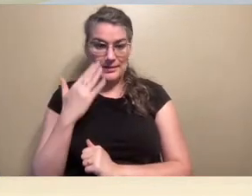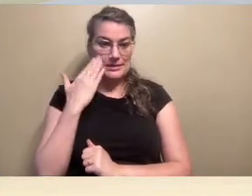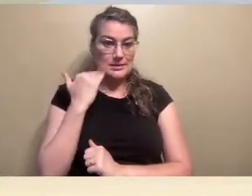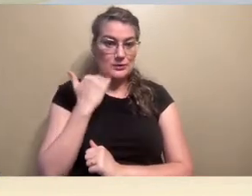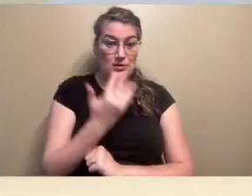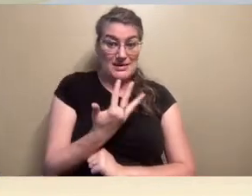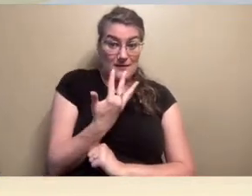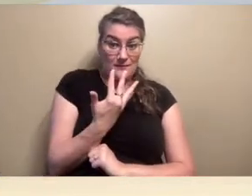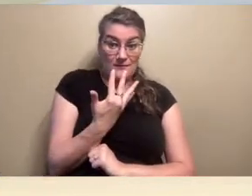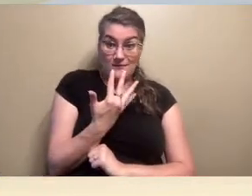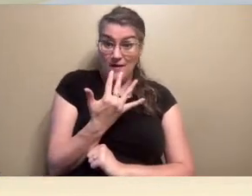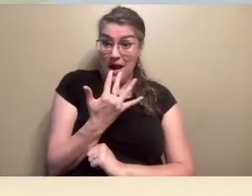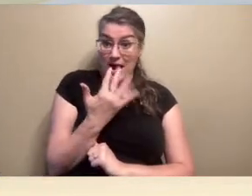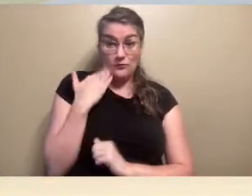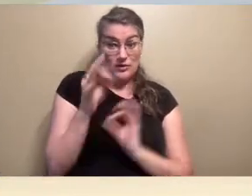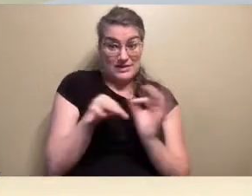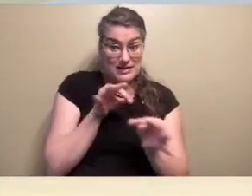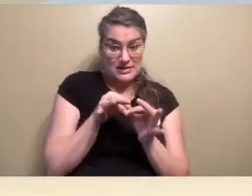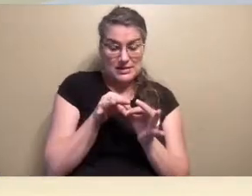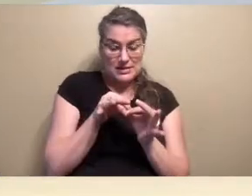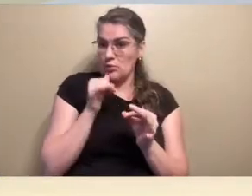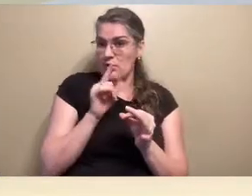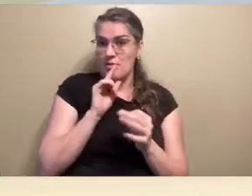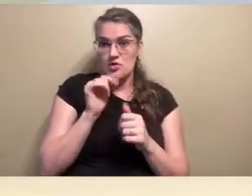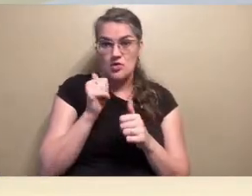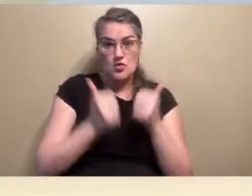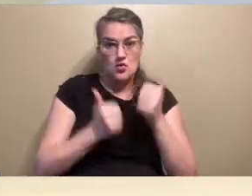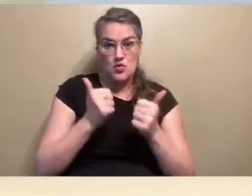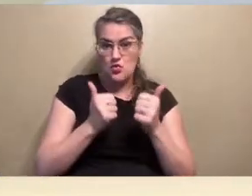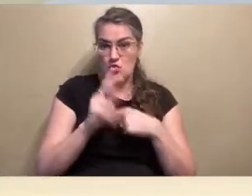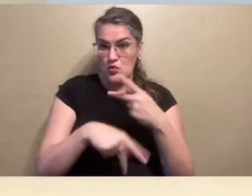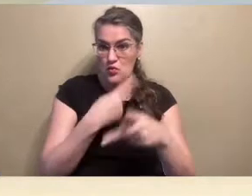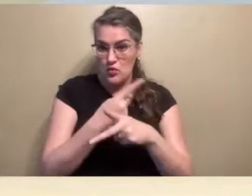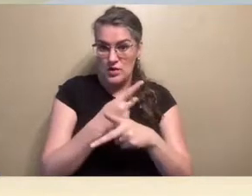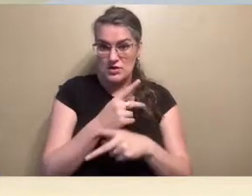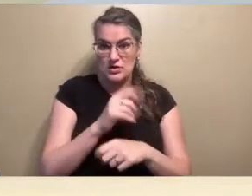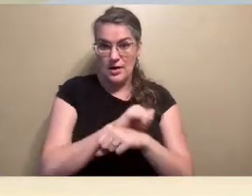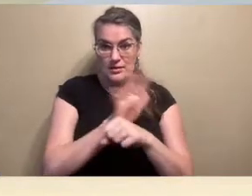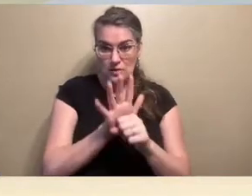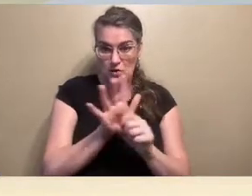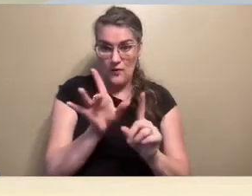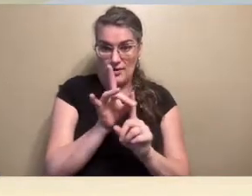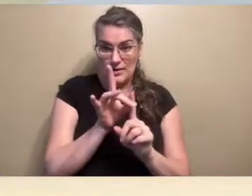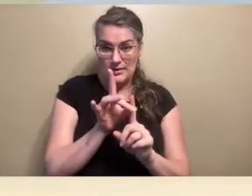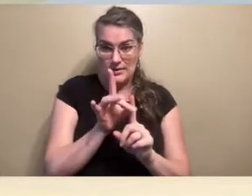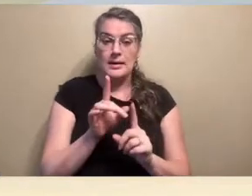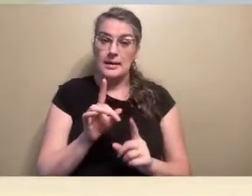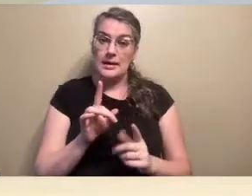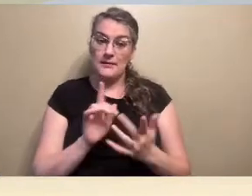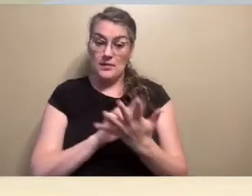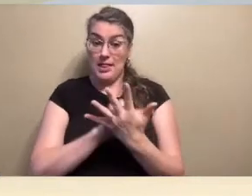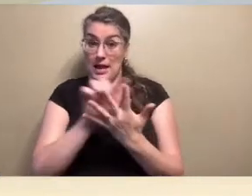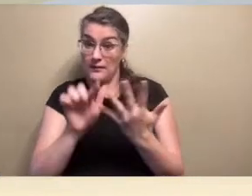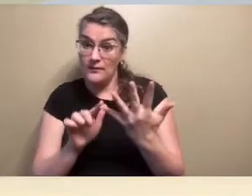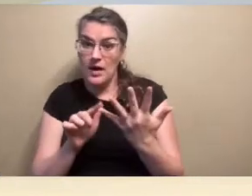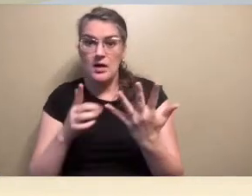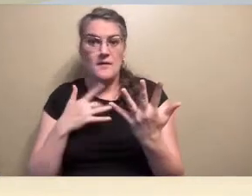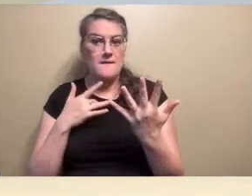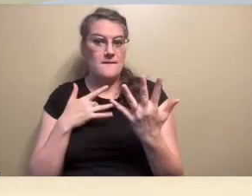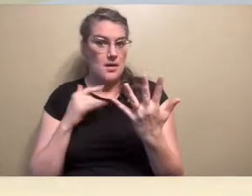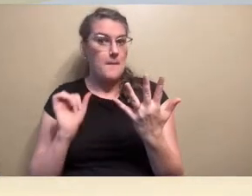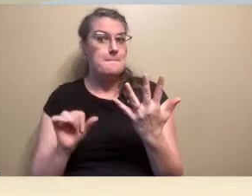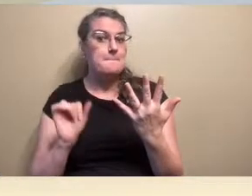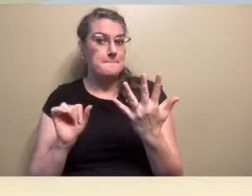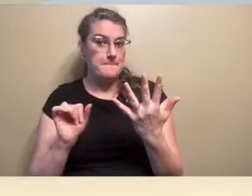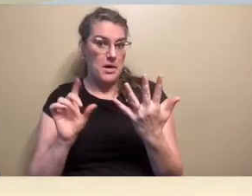are pending. And it certainly wouldn't surprise me if at least some of them are not the Delta